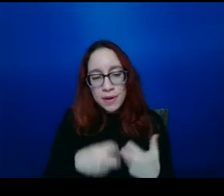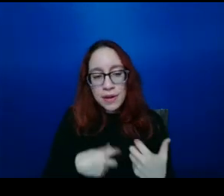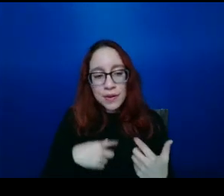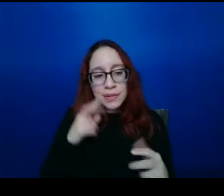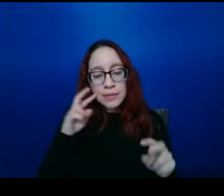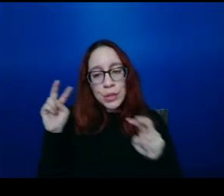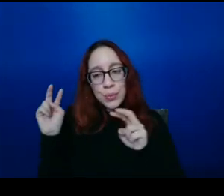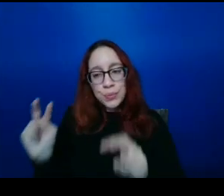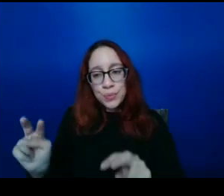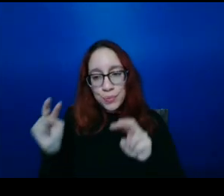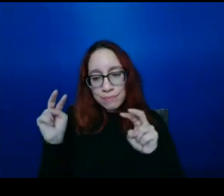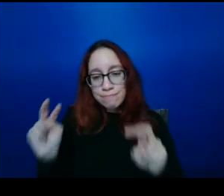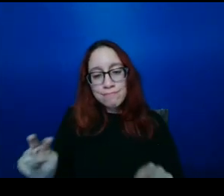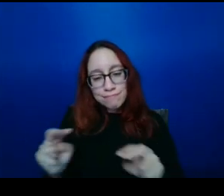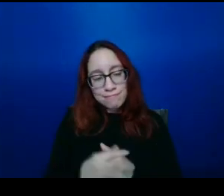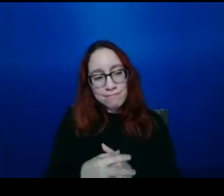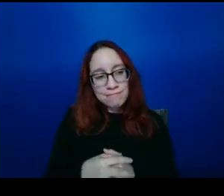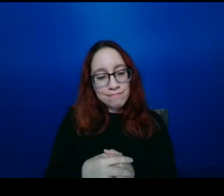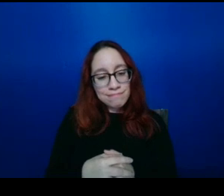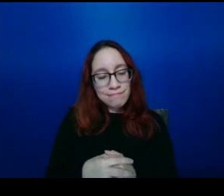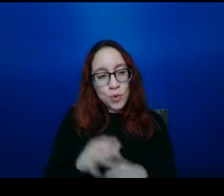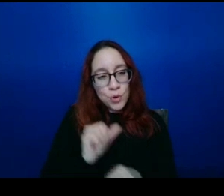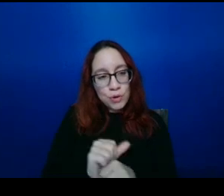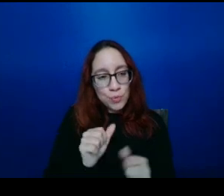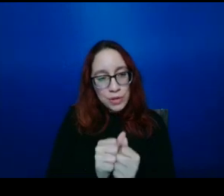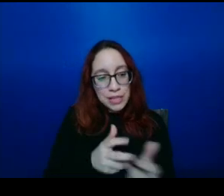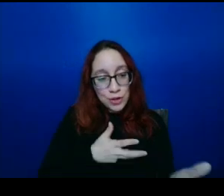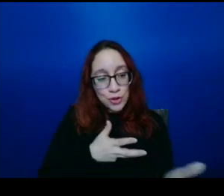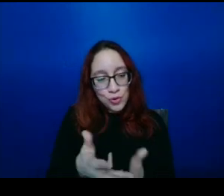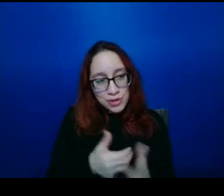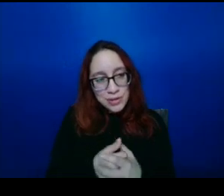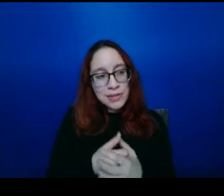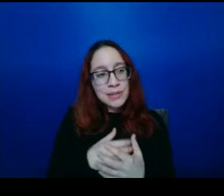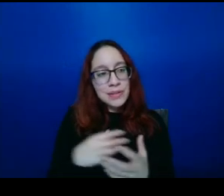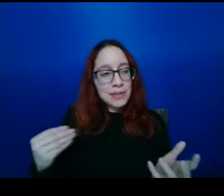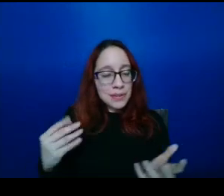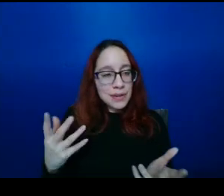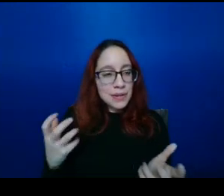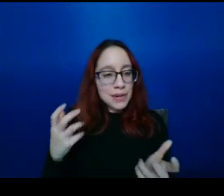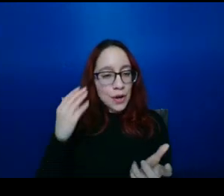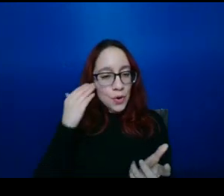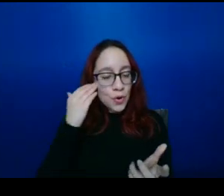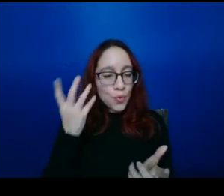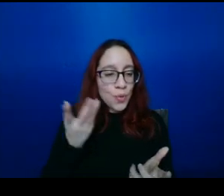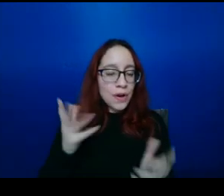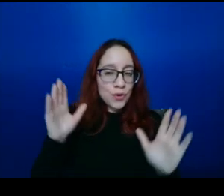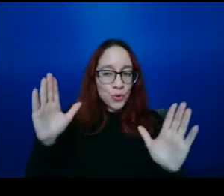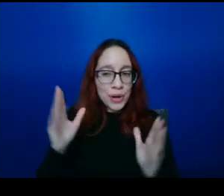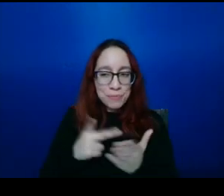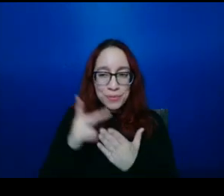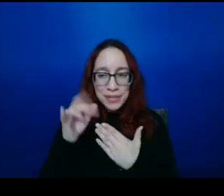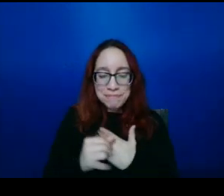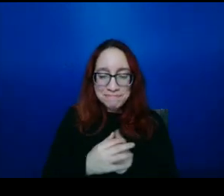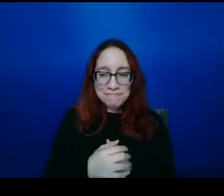looking forward to work with you guys. And I just know we're gonna have a great project